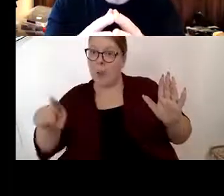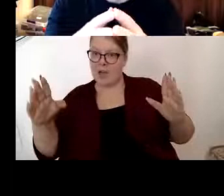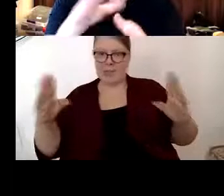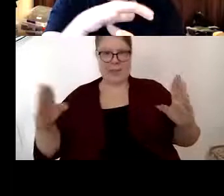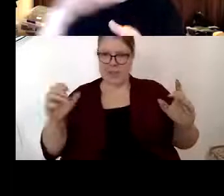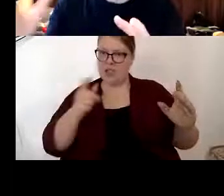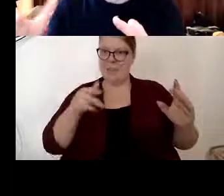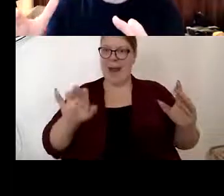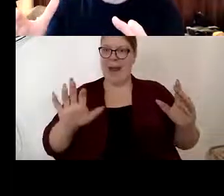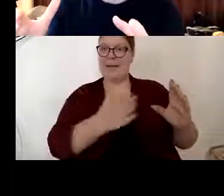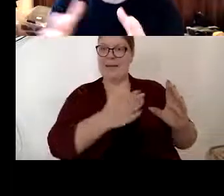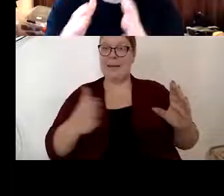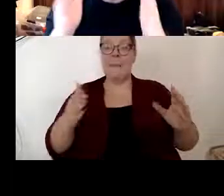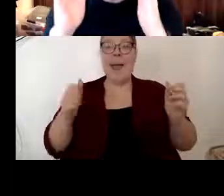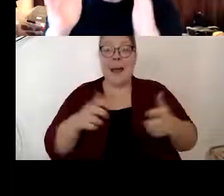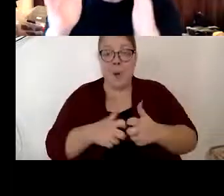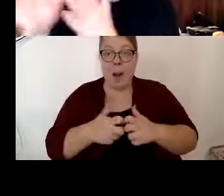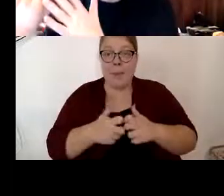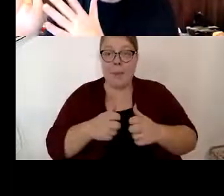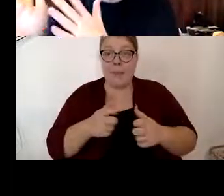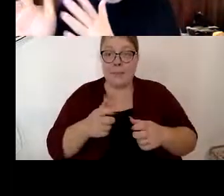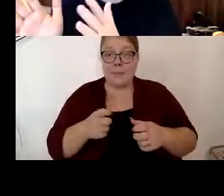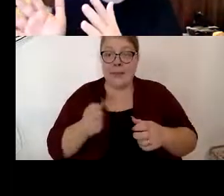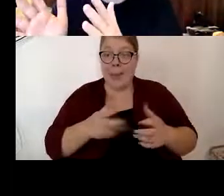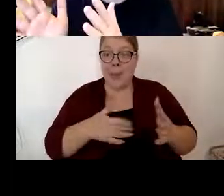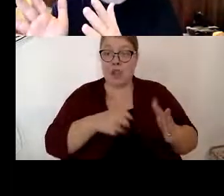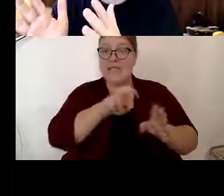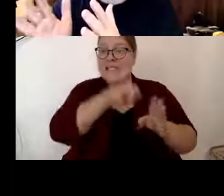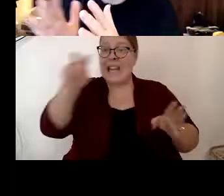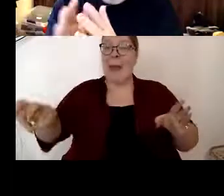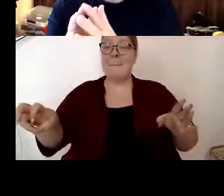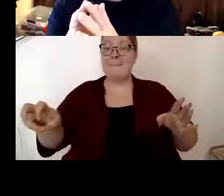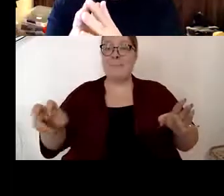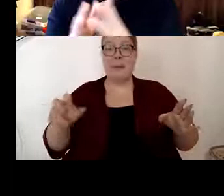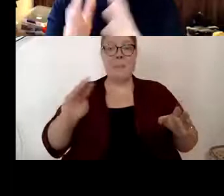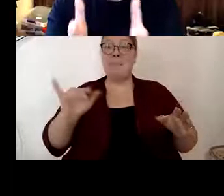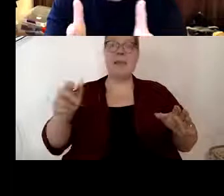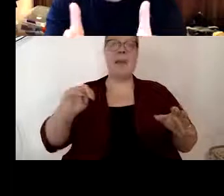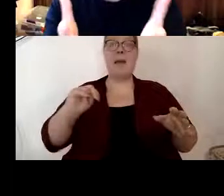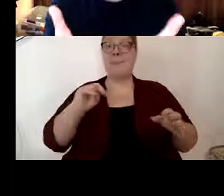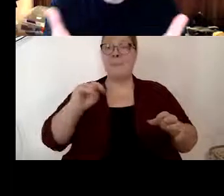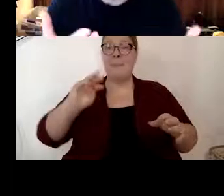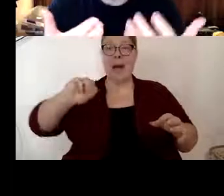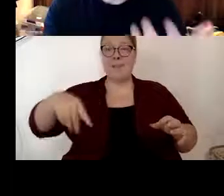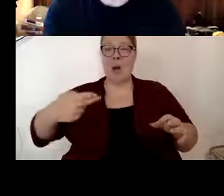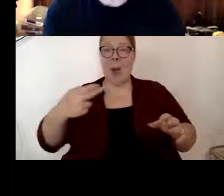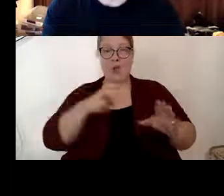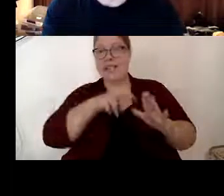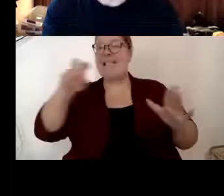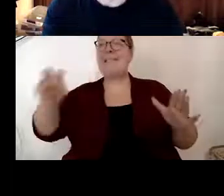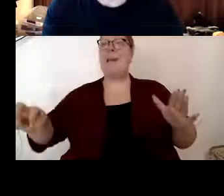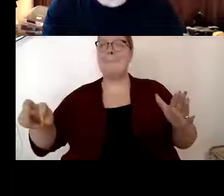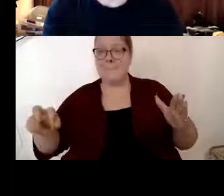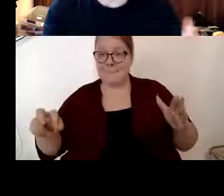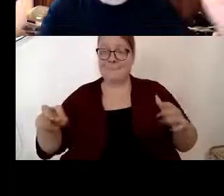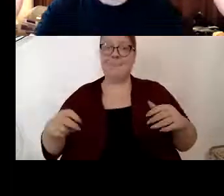gamblers skip over that space, just going a million miles an hour. But in that space is where they make a choice,